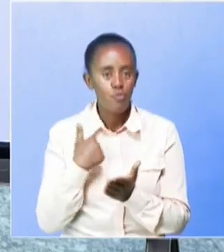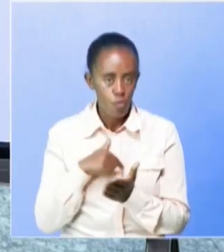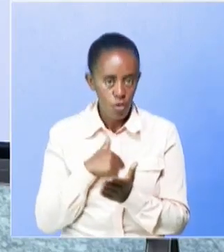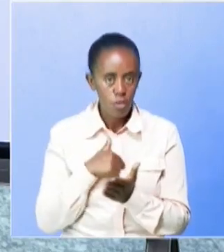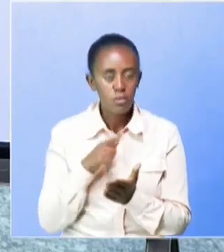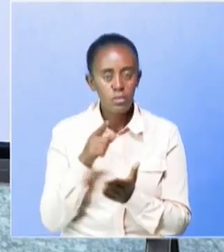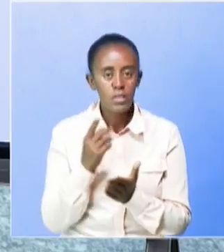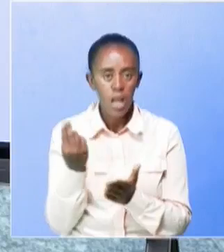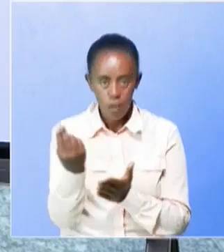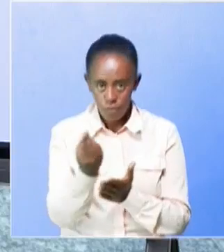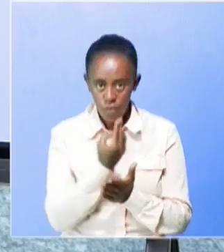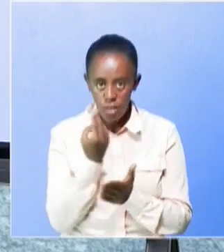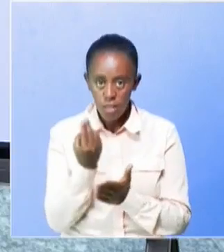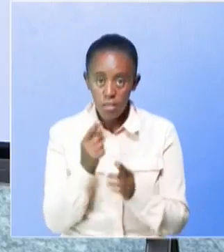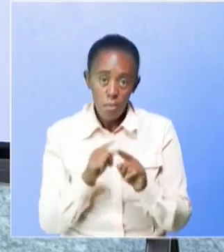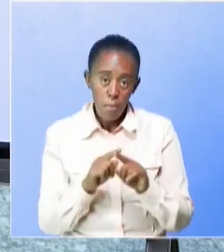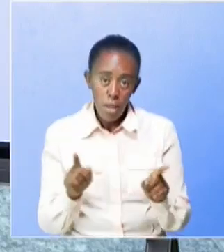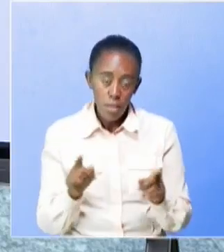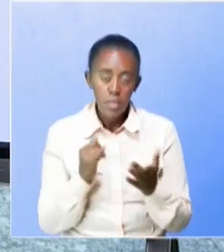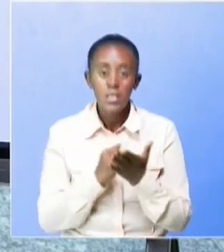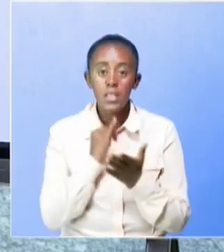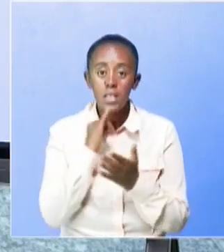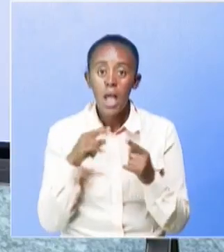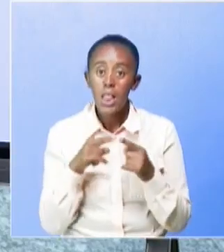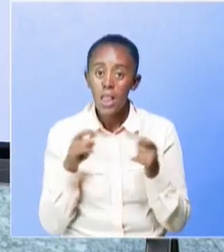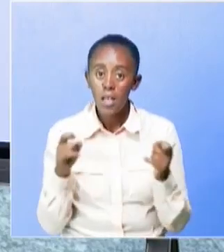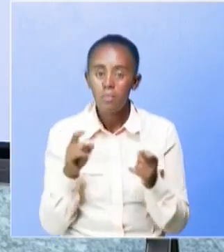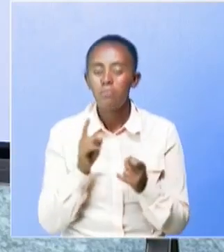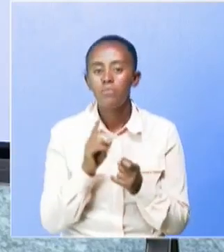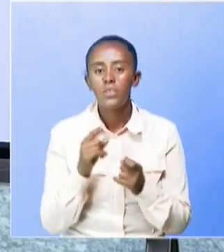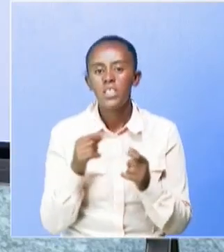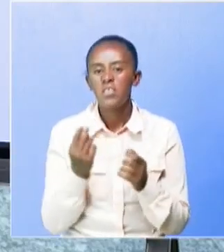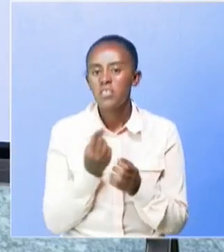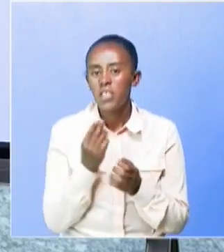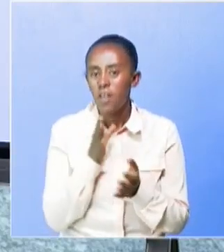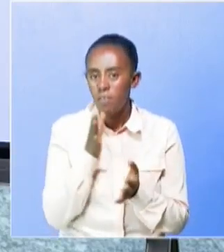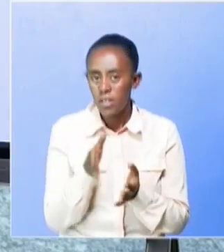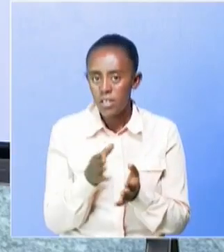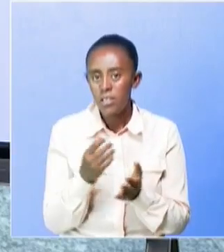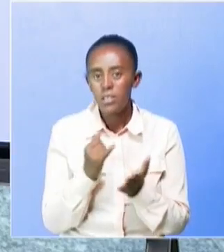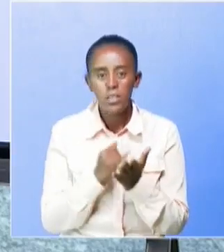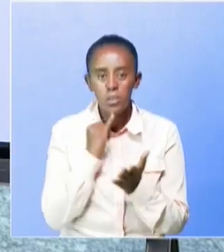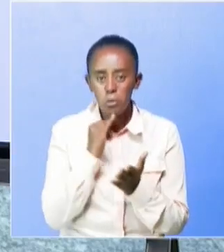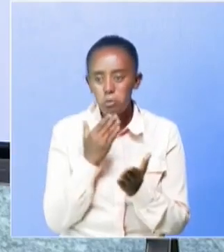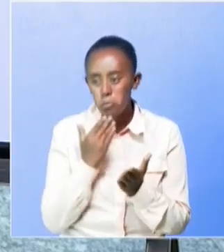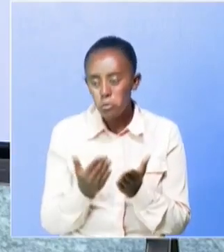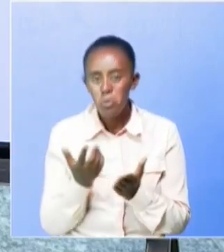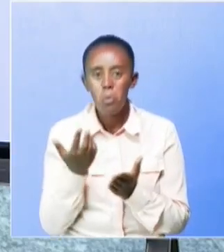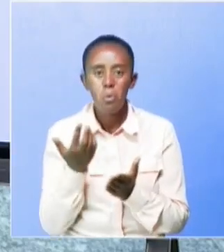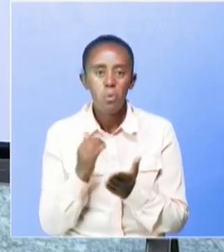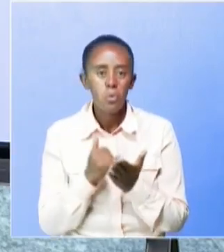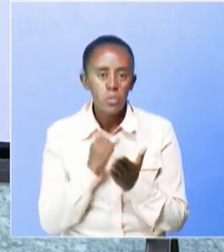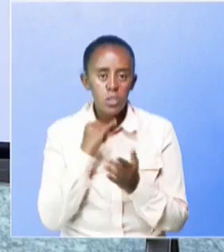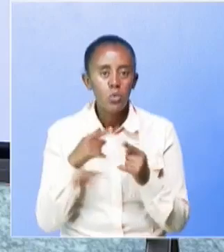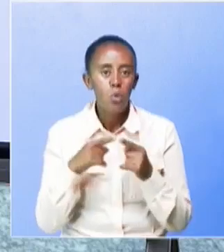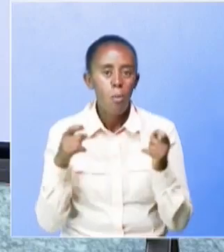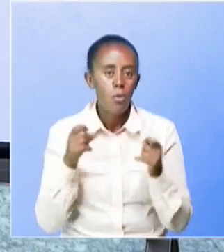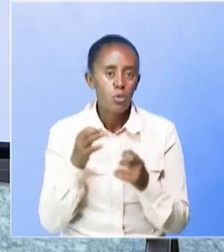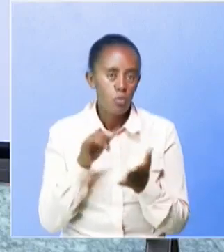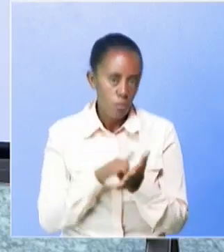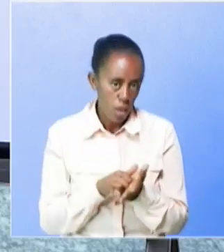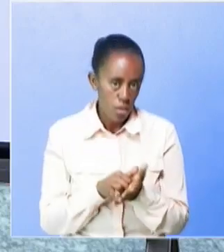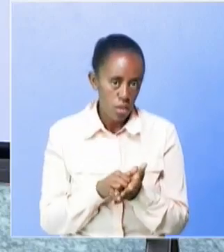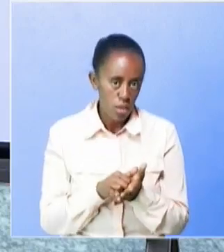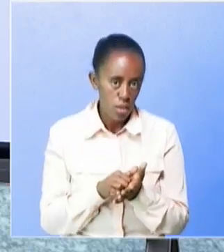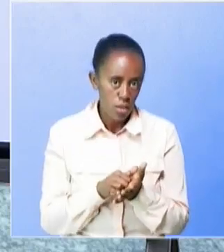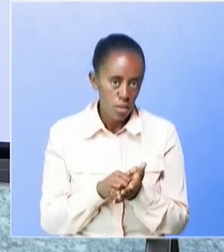an advantage. But its antonym is disadvantage. It is not something good. It is the opposite of that.